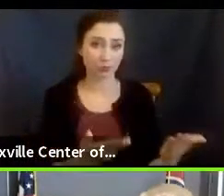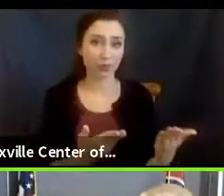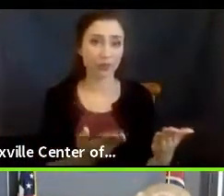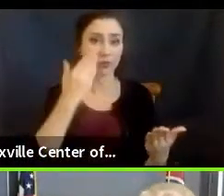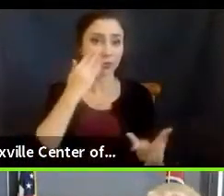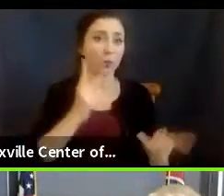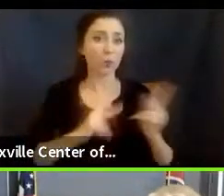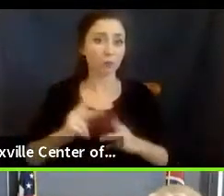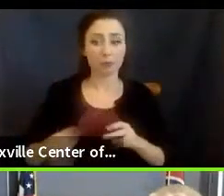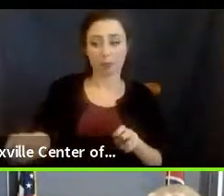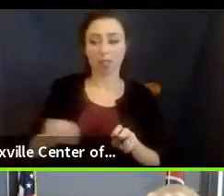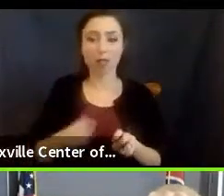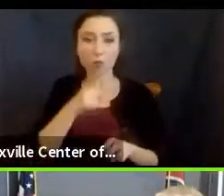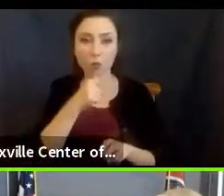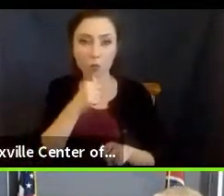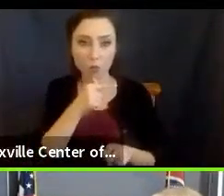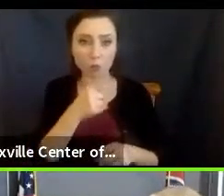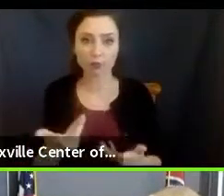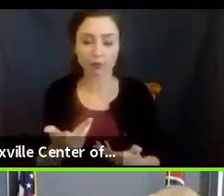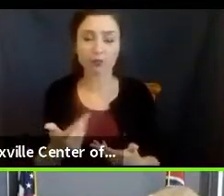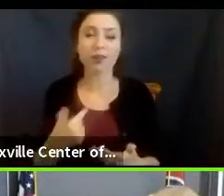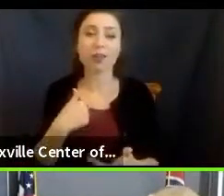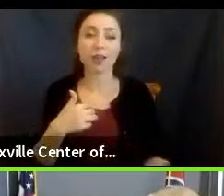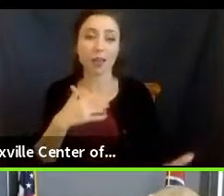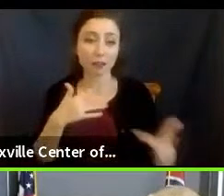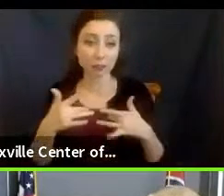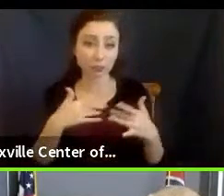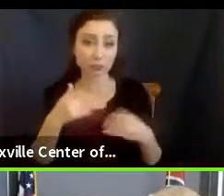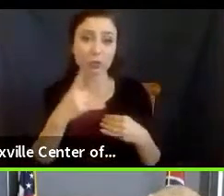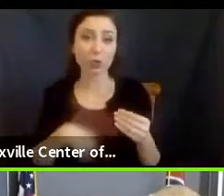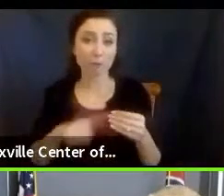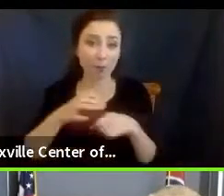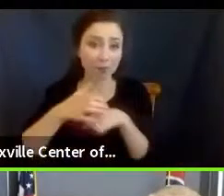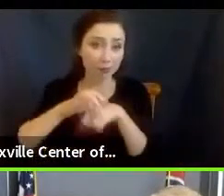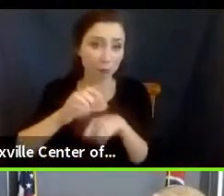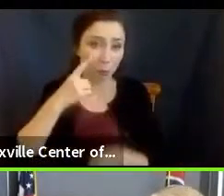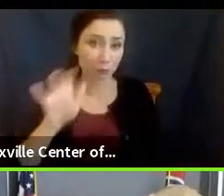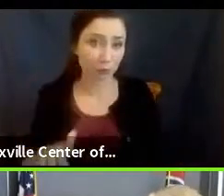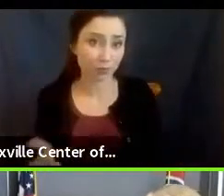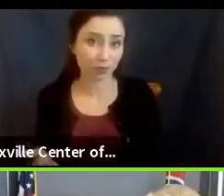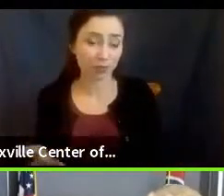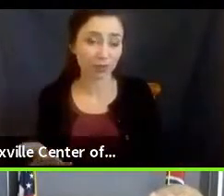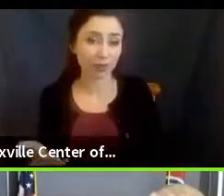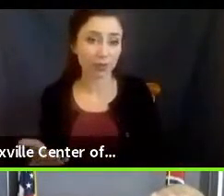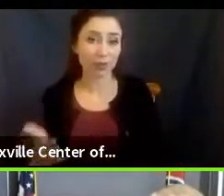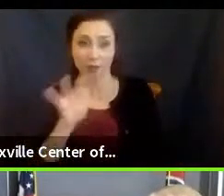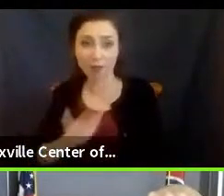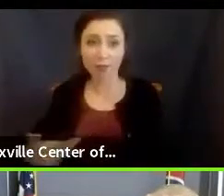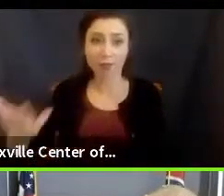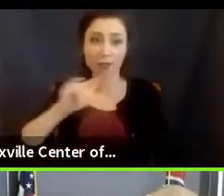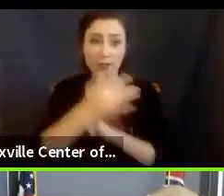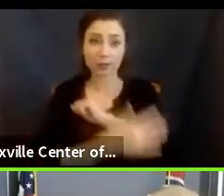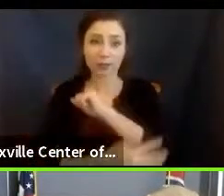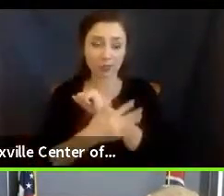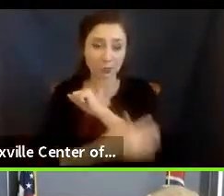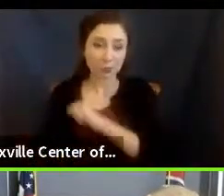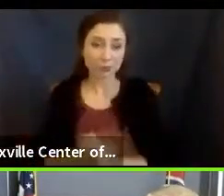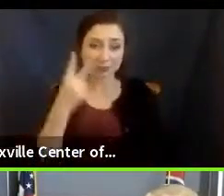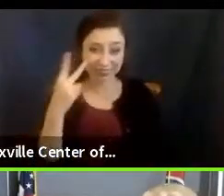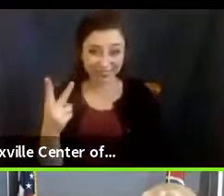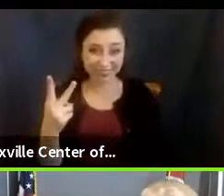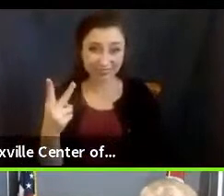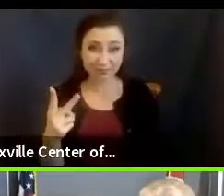they are sitting next to in many cases. I worry very much about the enforcement on this. Across the country, we have